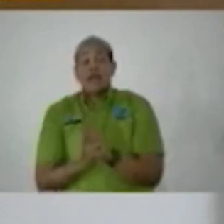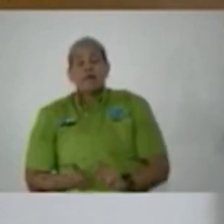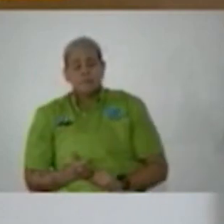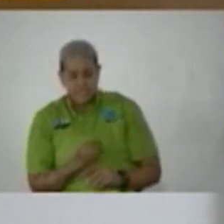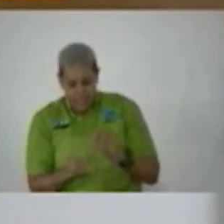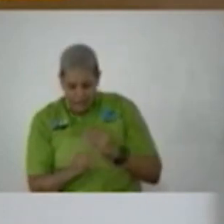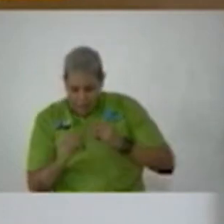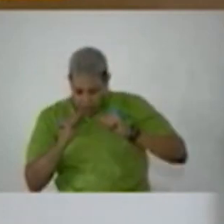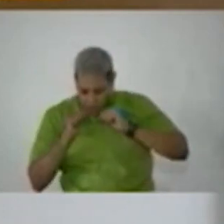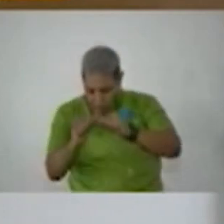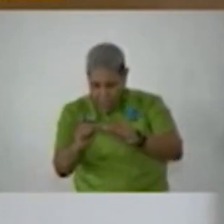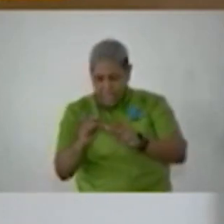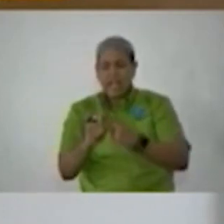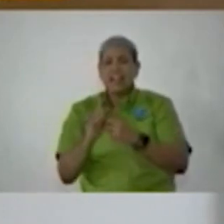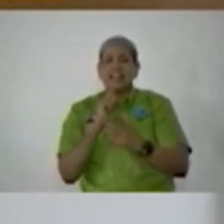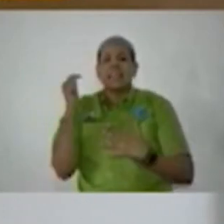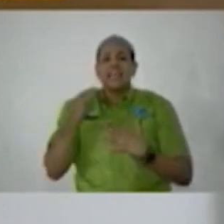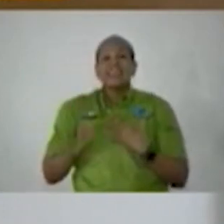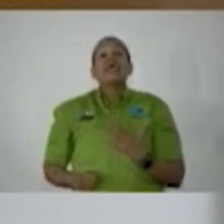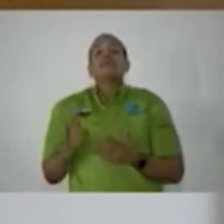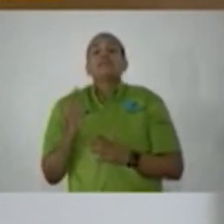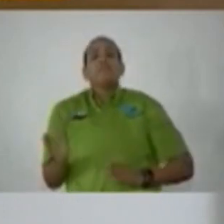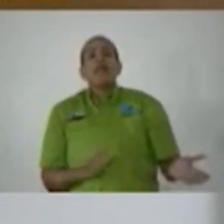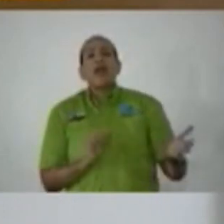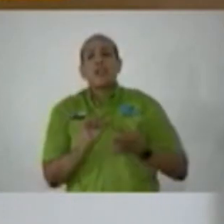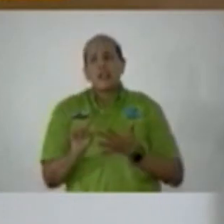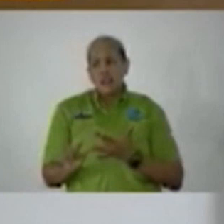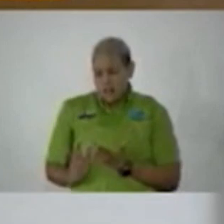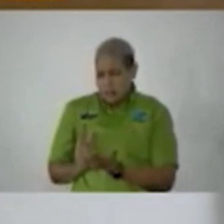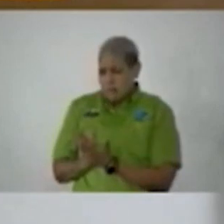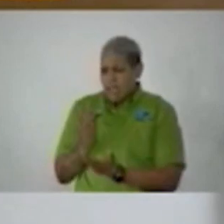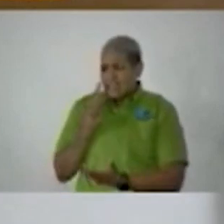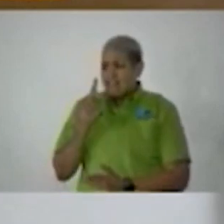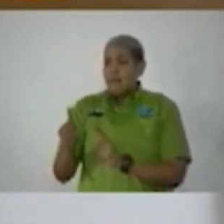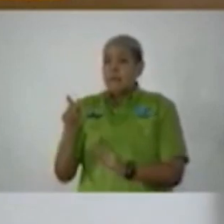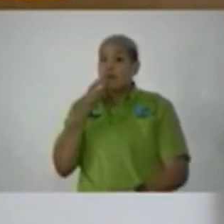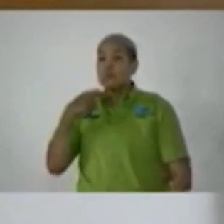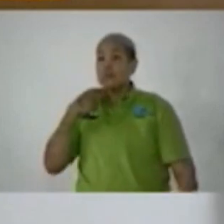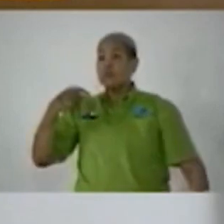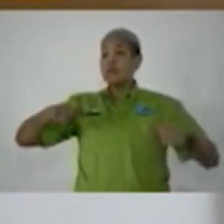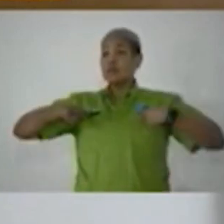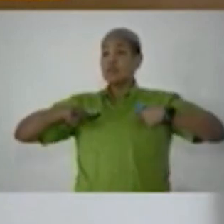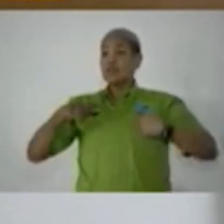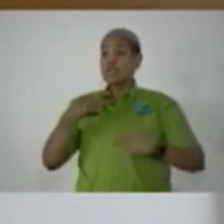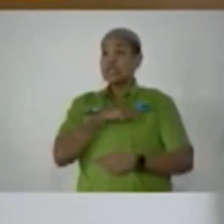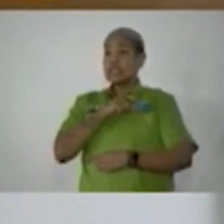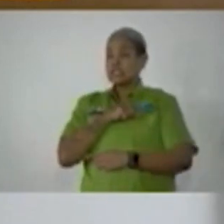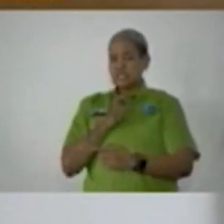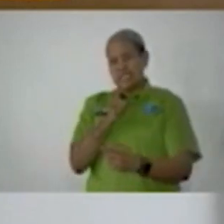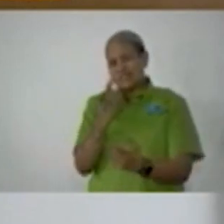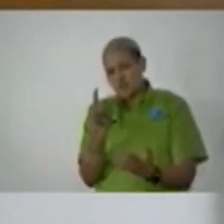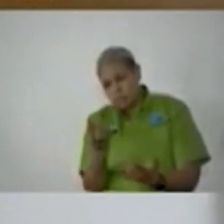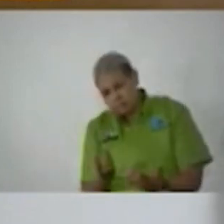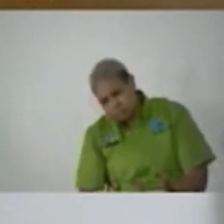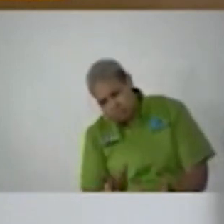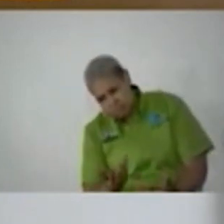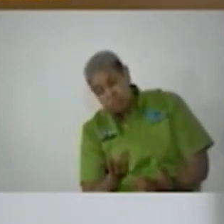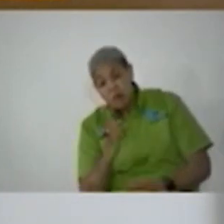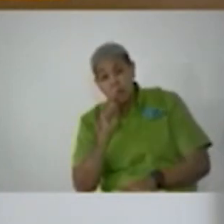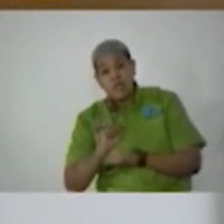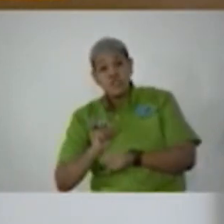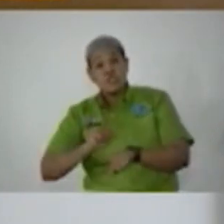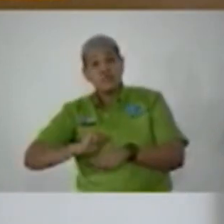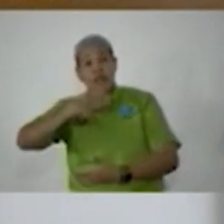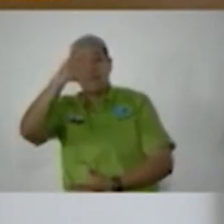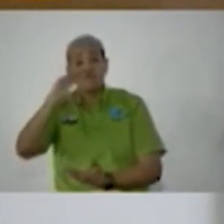to maintain an incentive scheme for defendants to plead guilty while ensuring that the reduced sentence